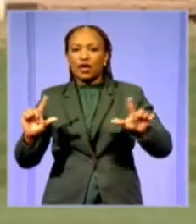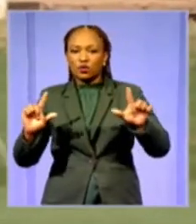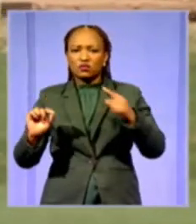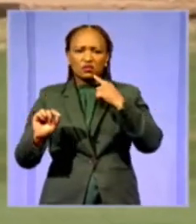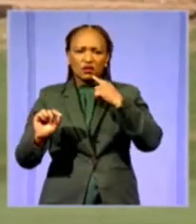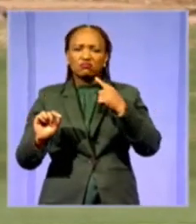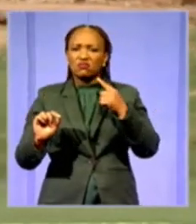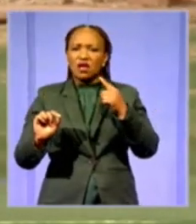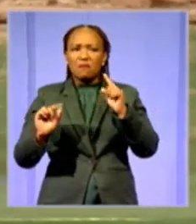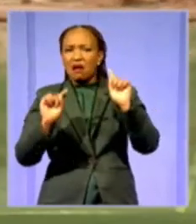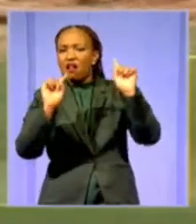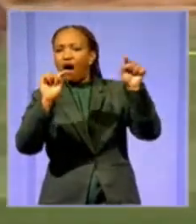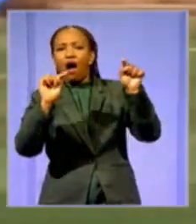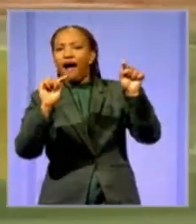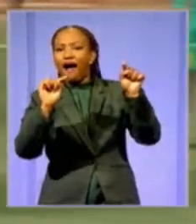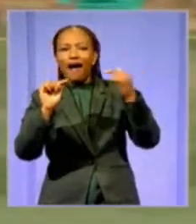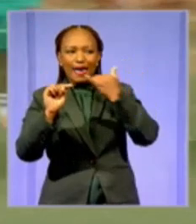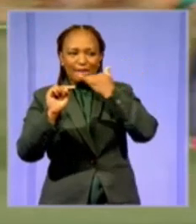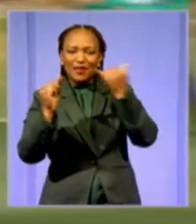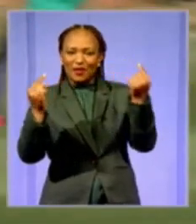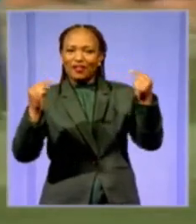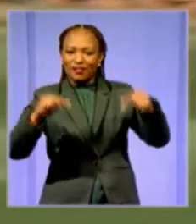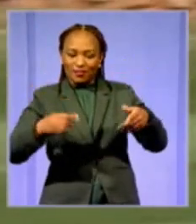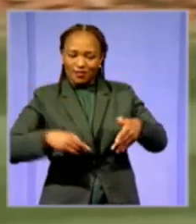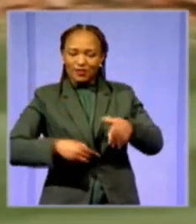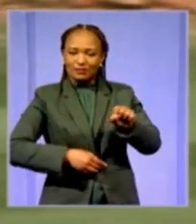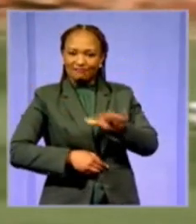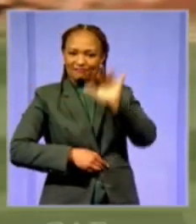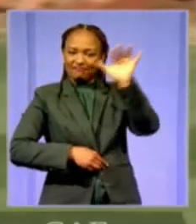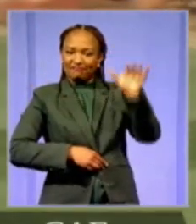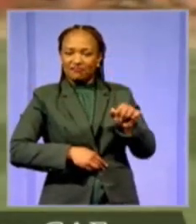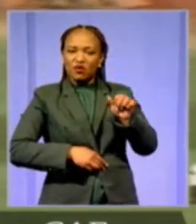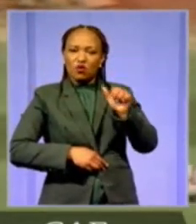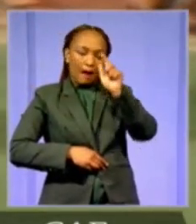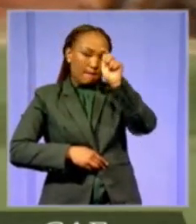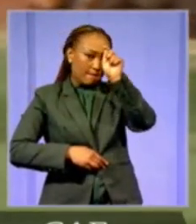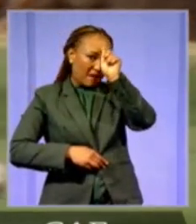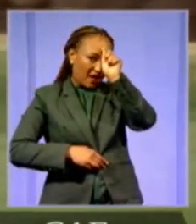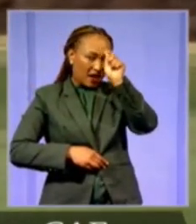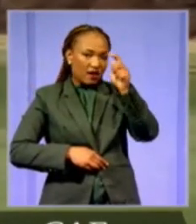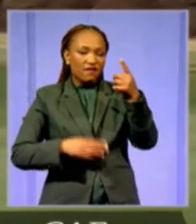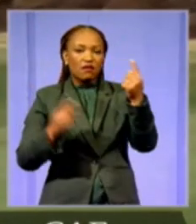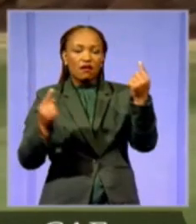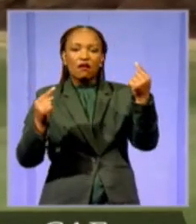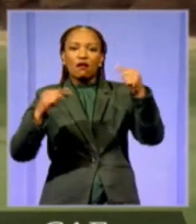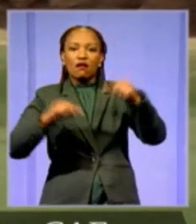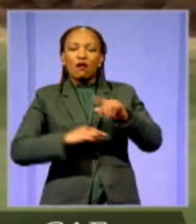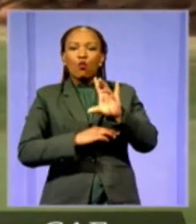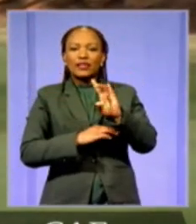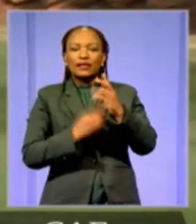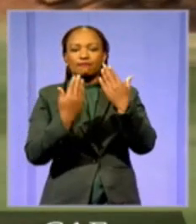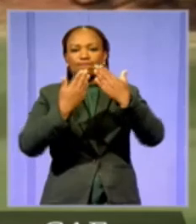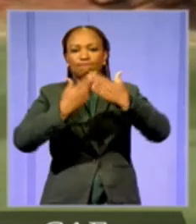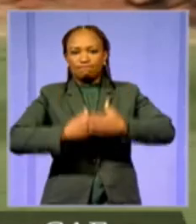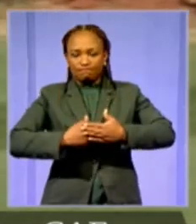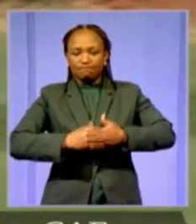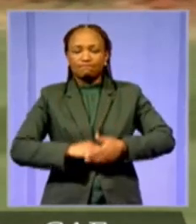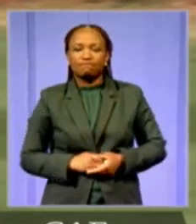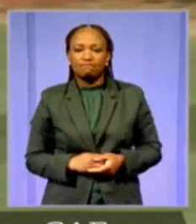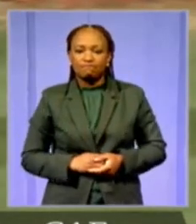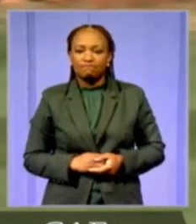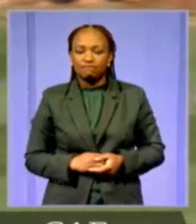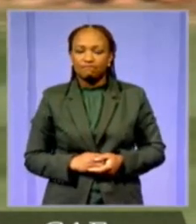kwa Eswatini, segolo thata ka ntlha fa batshameki ba bafana ba gorogile mono gae ka Laboraro bosigo. I think that's a